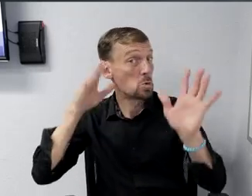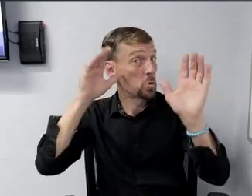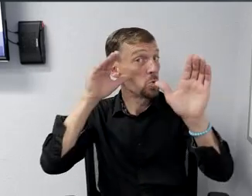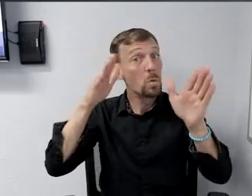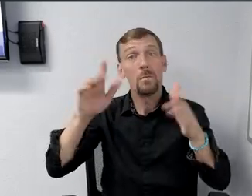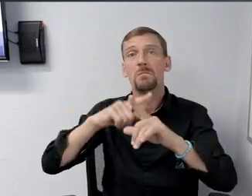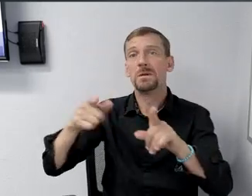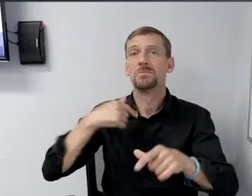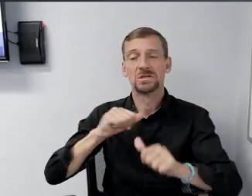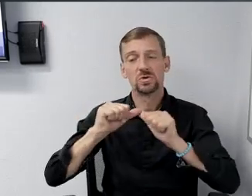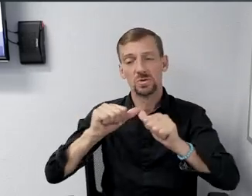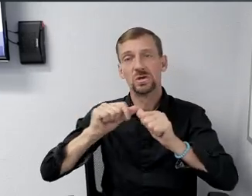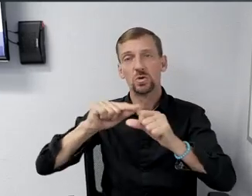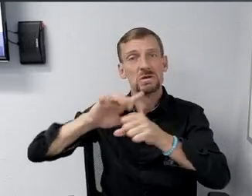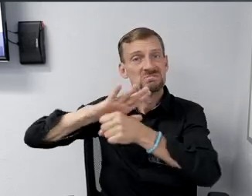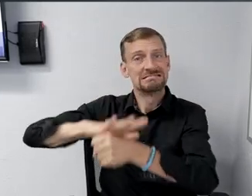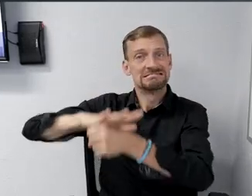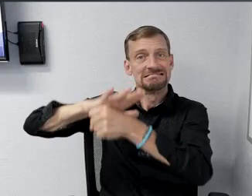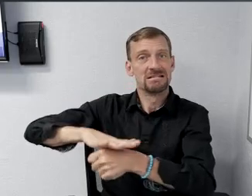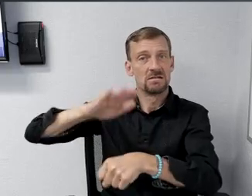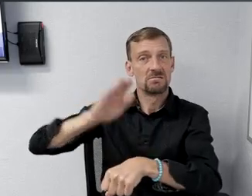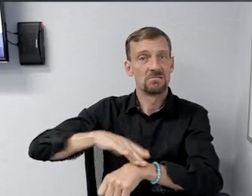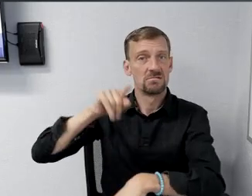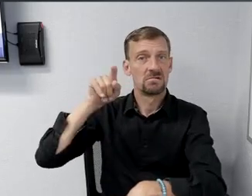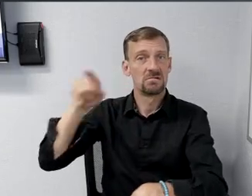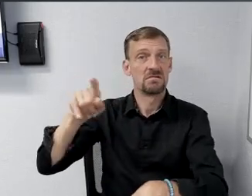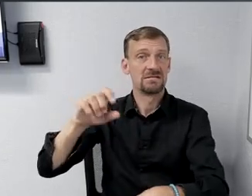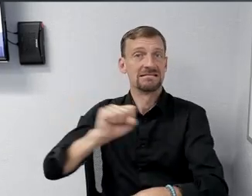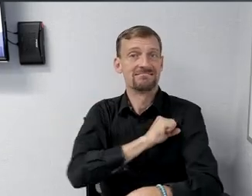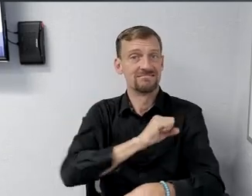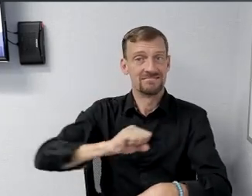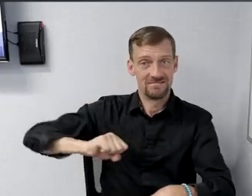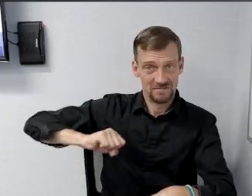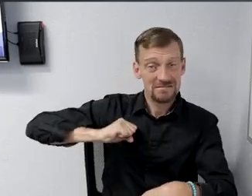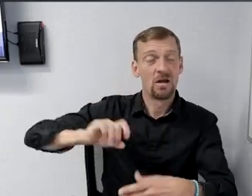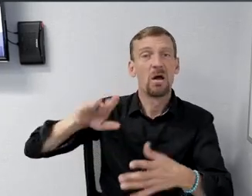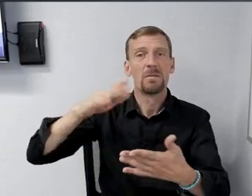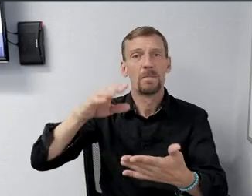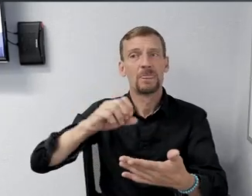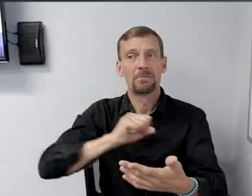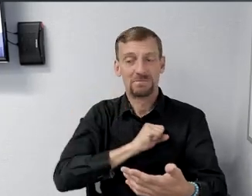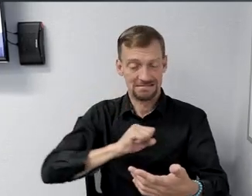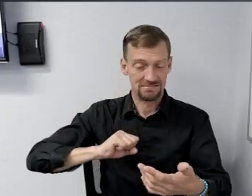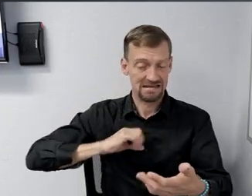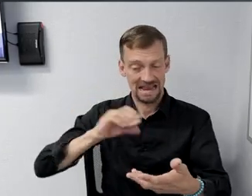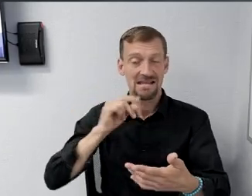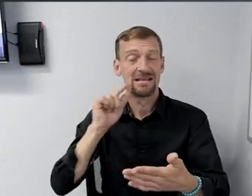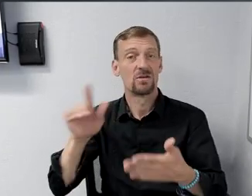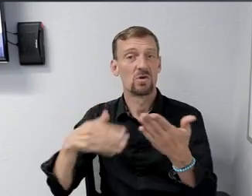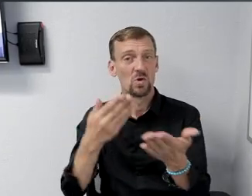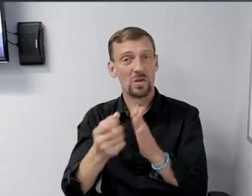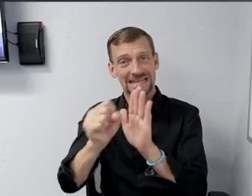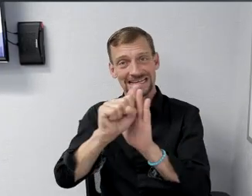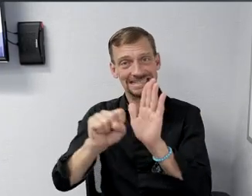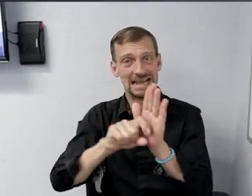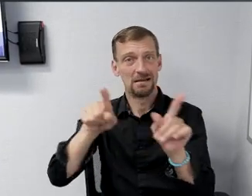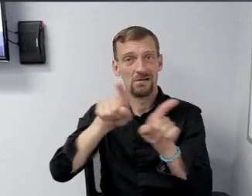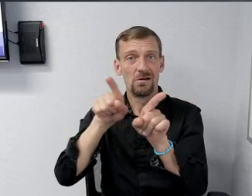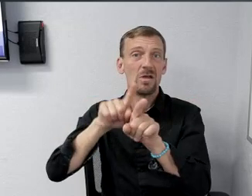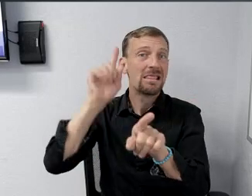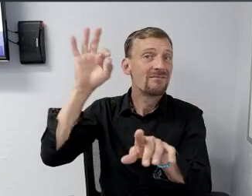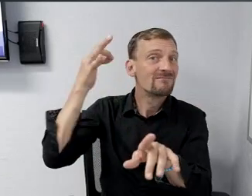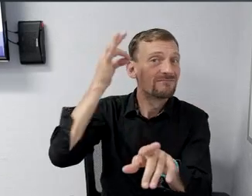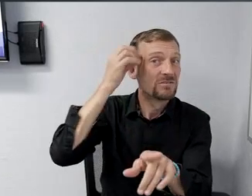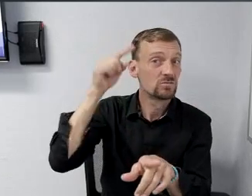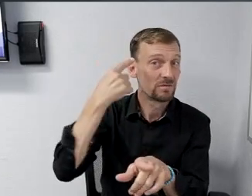continue to put pressure on the state legislature and then also the federal government.